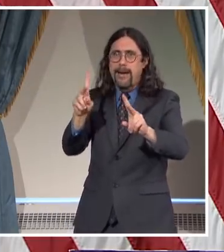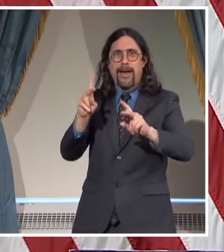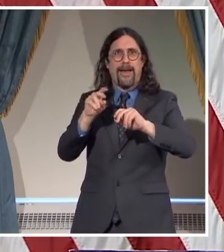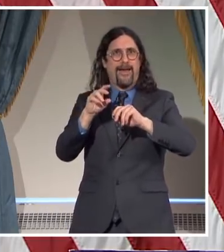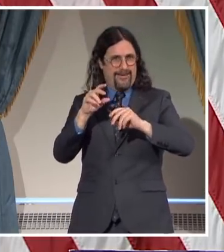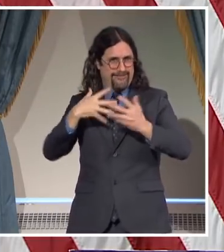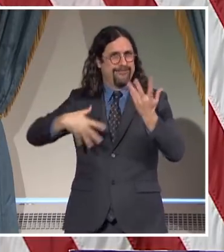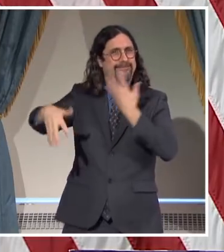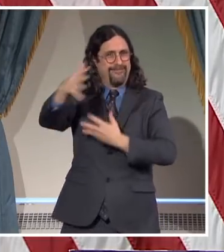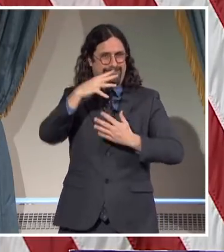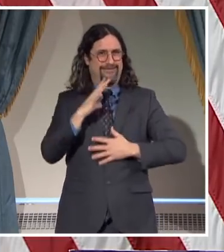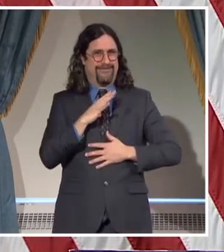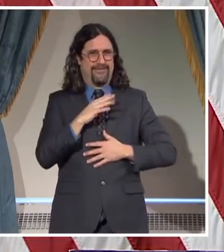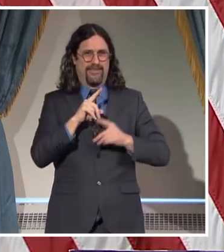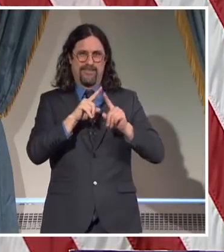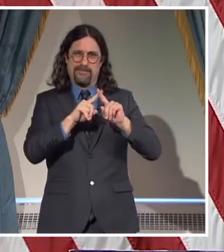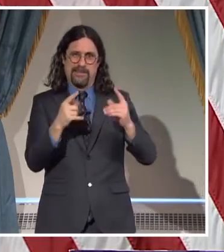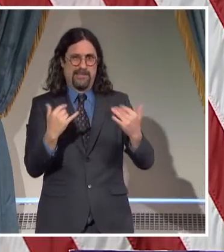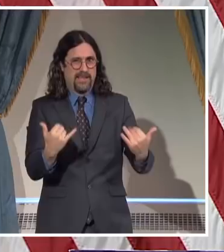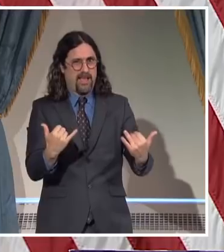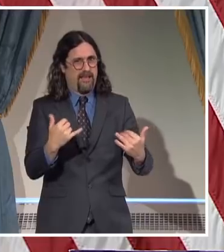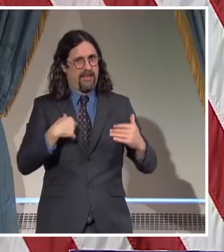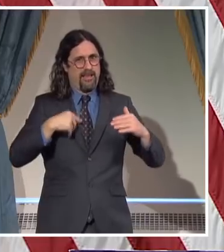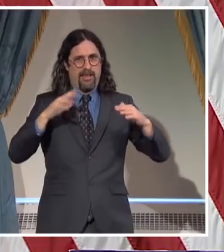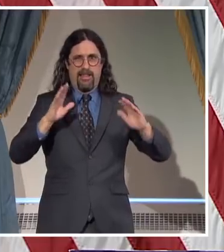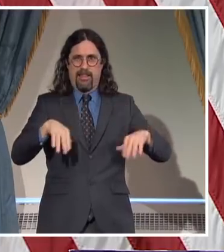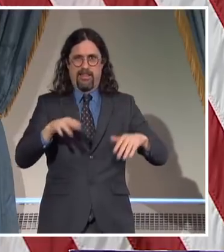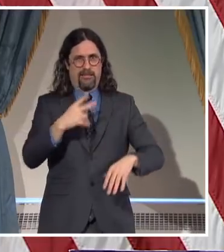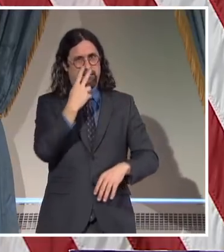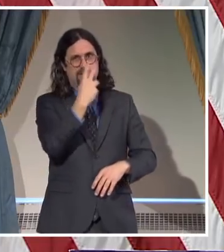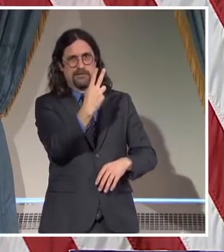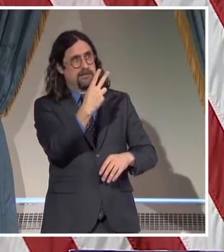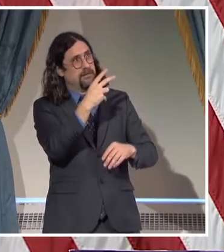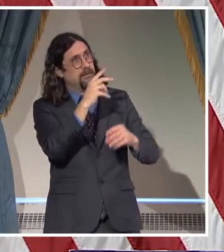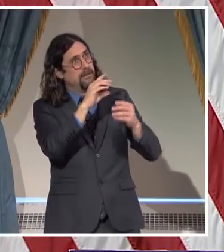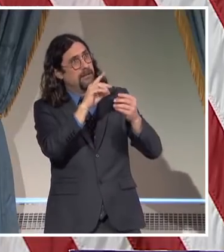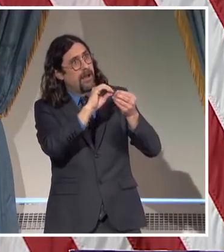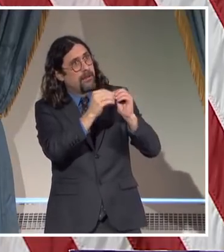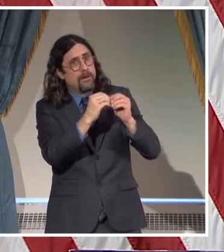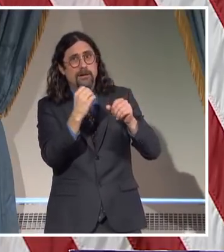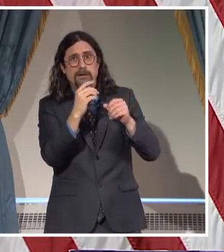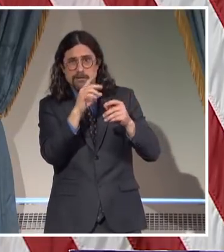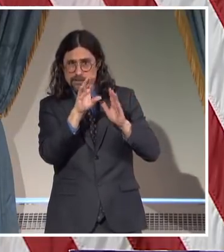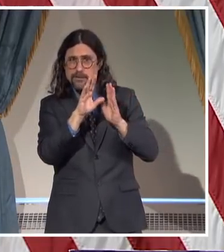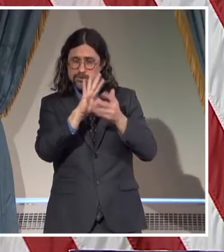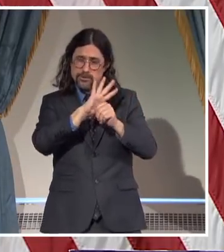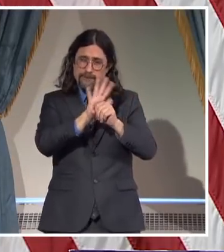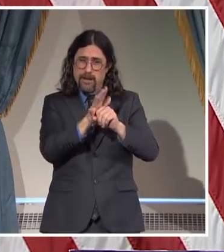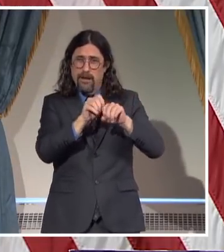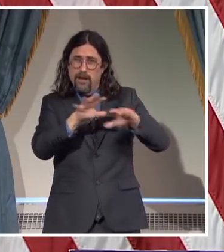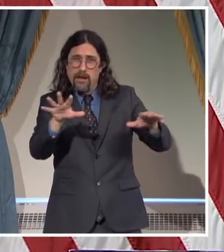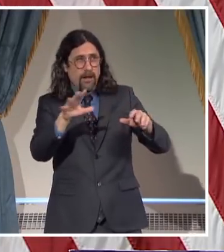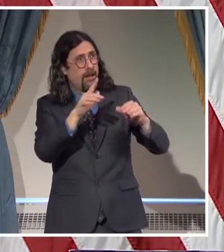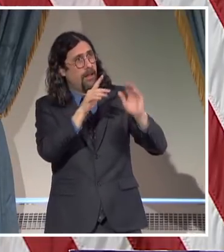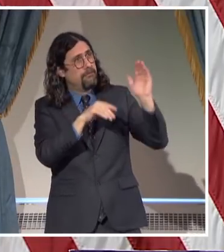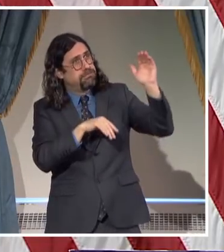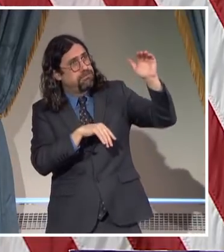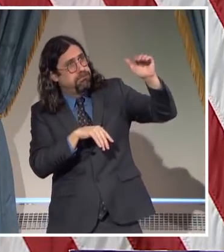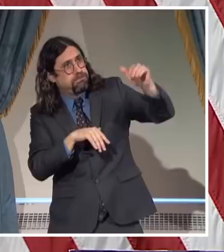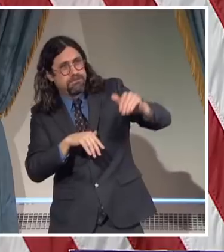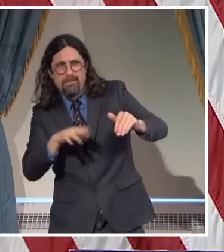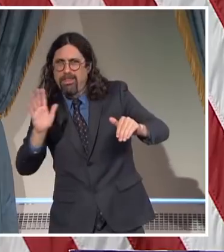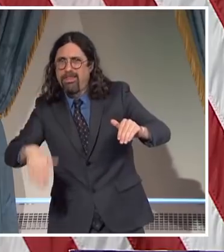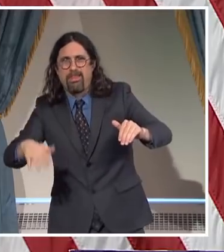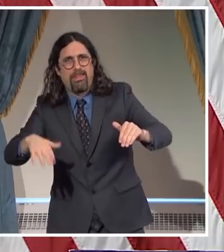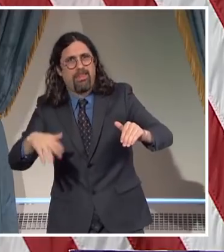really tough situation. And from everything we know now, we're going to continue to deal with more and more challenges in April. And I have tried